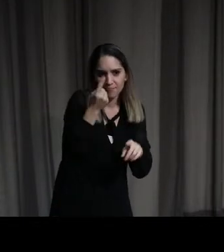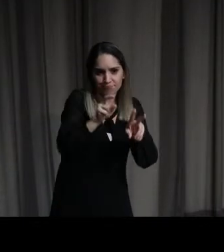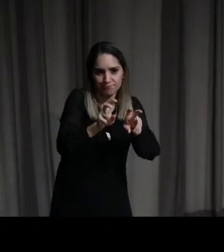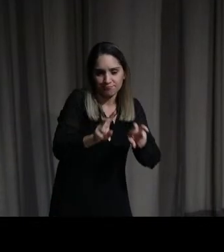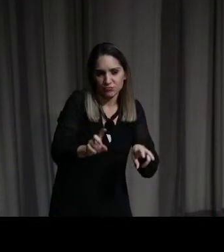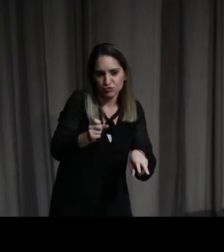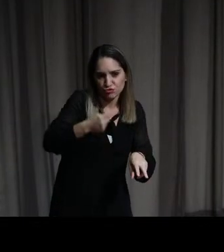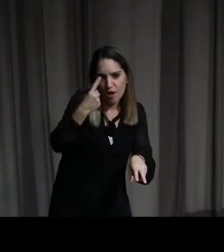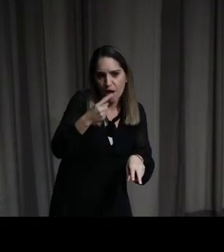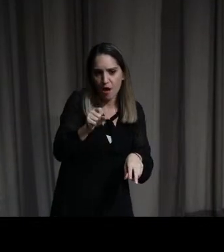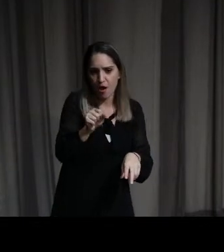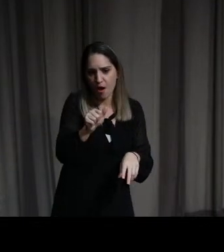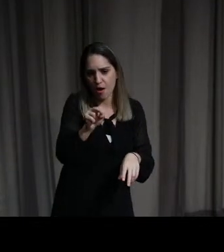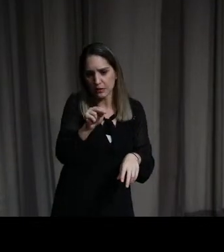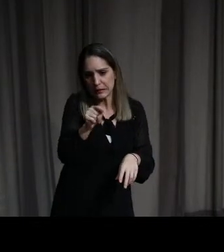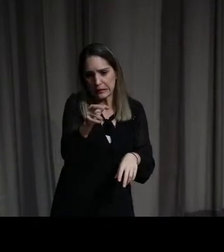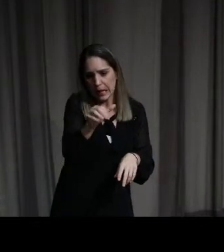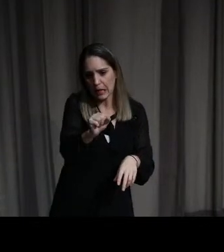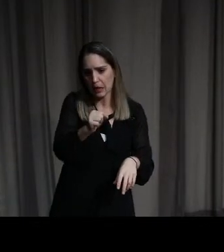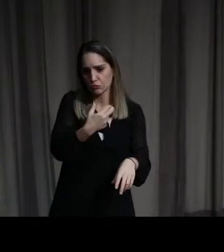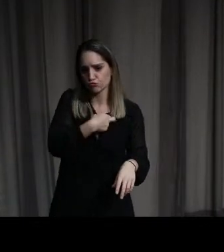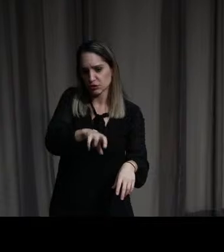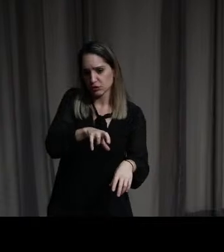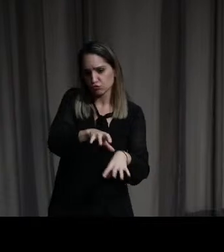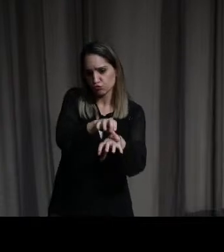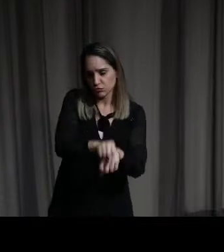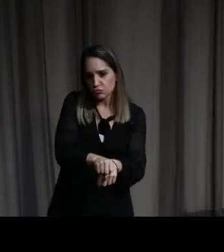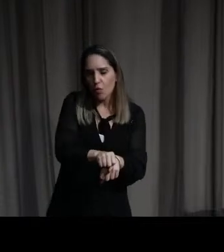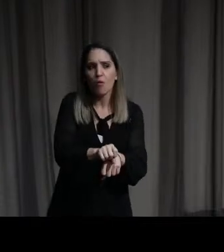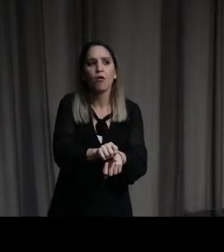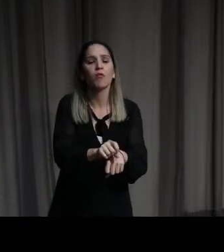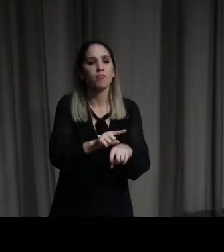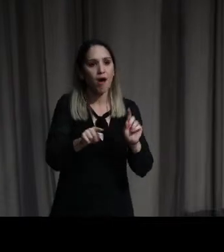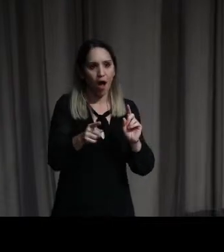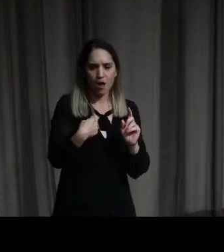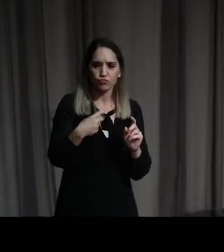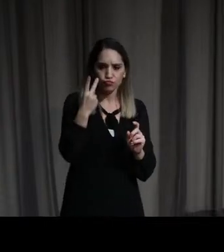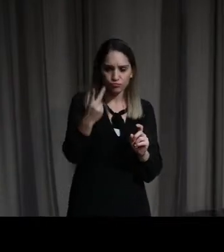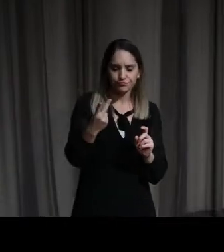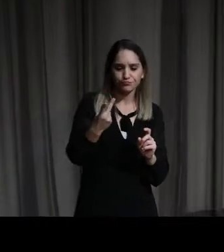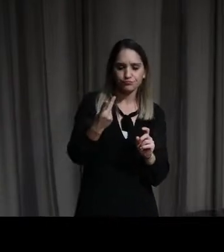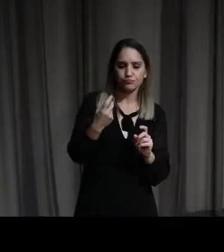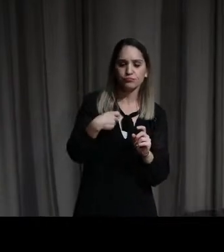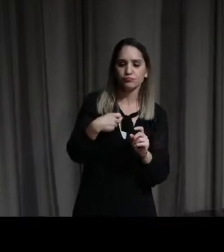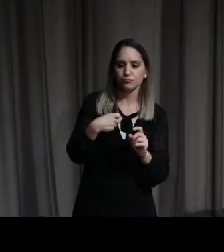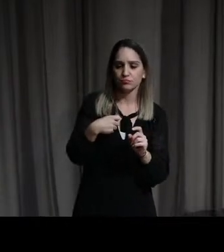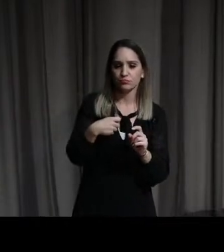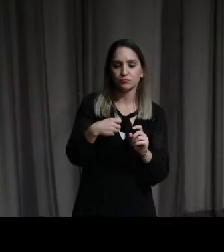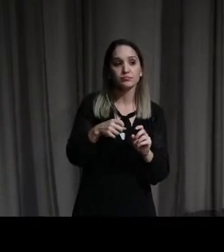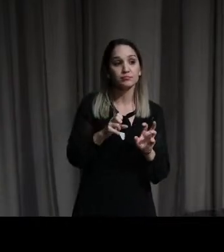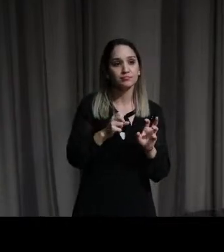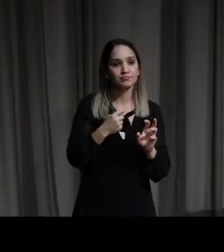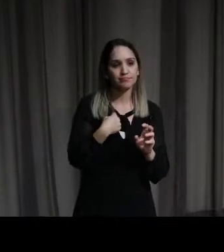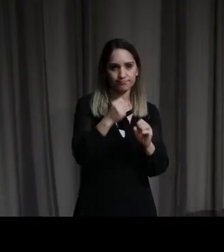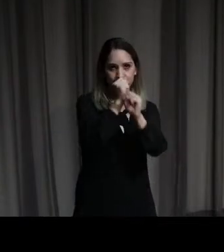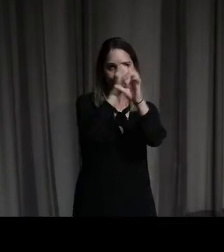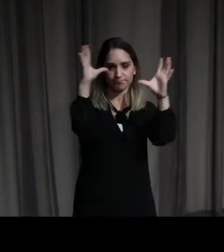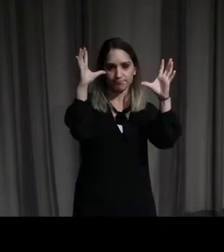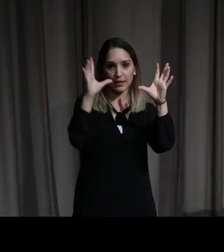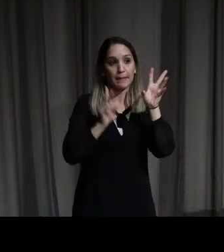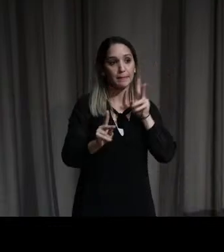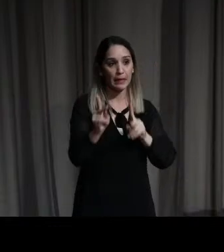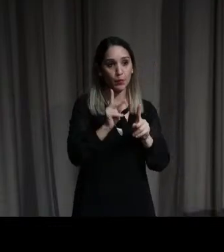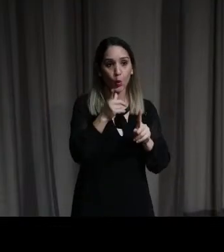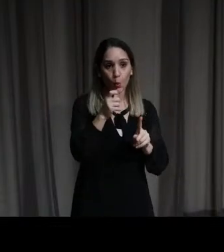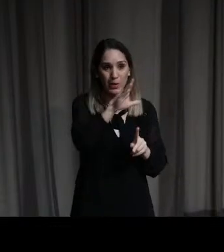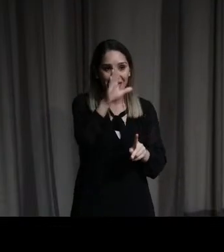and the Santeria rituals. But I like to think when somebody else looks at it who isn't familiar